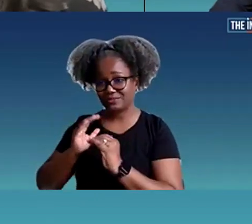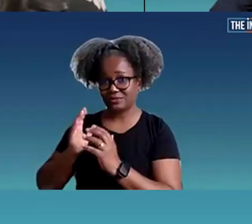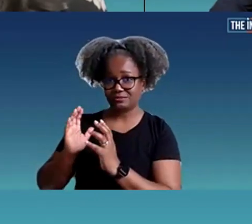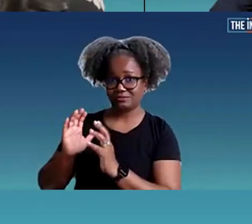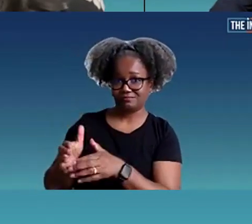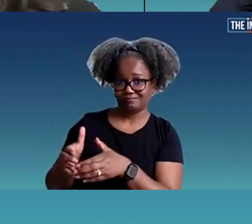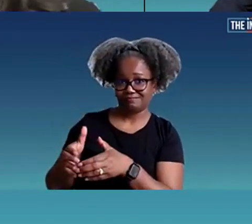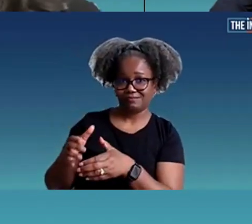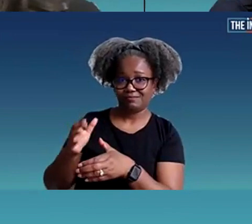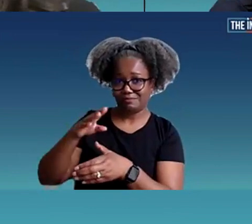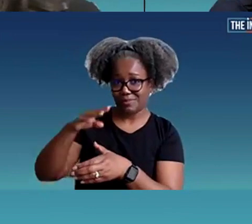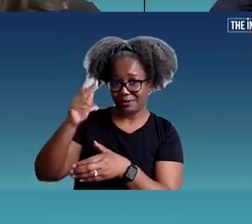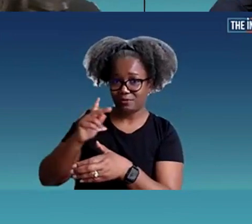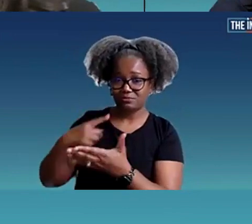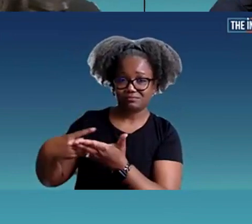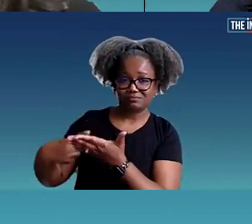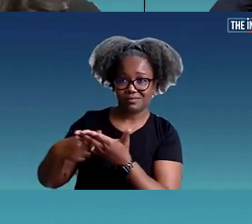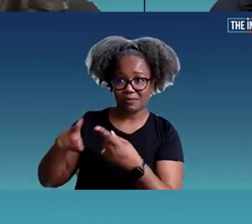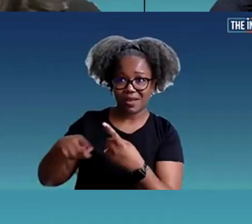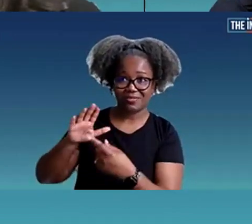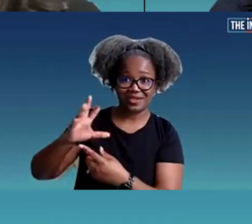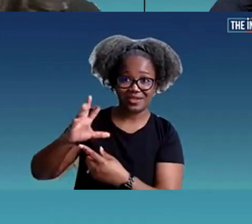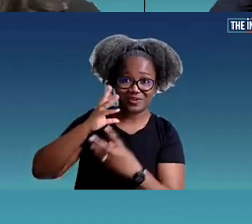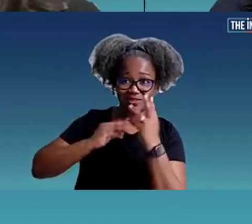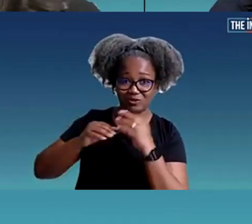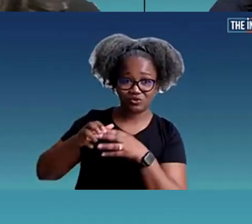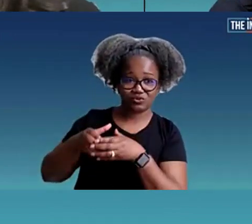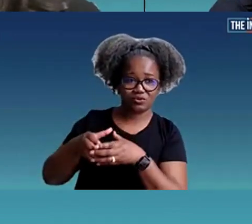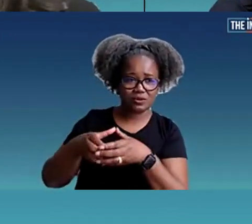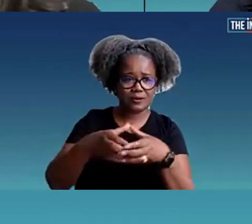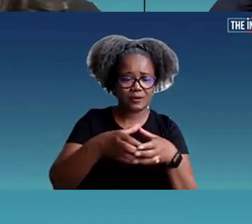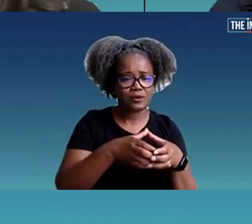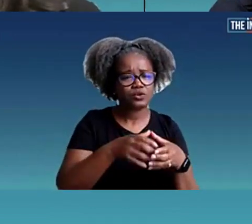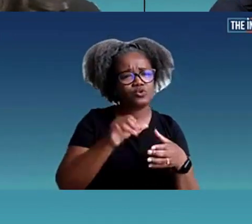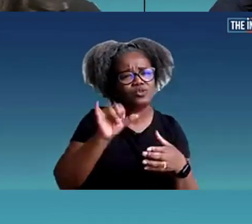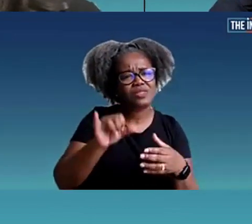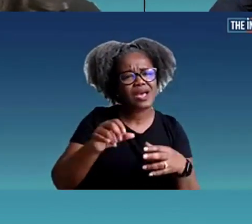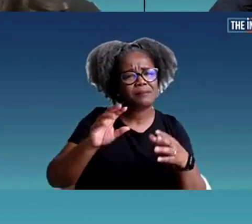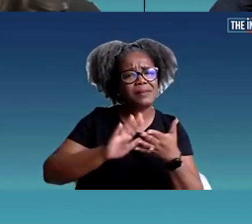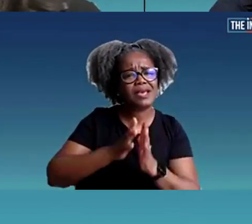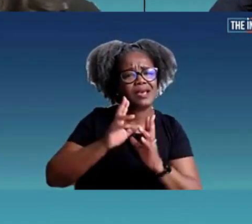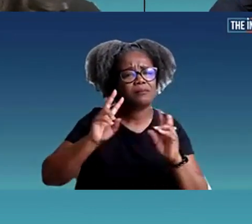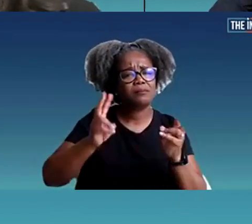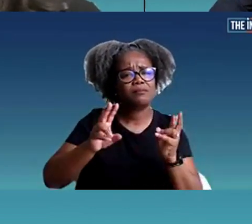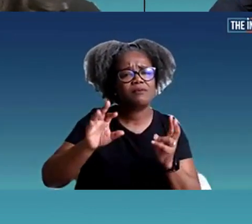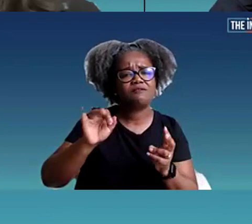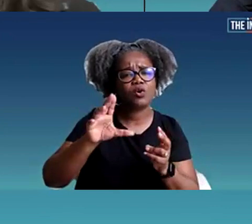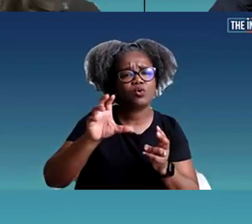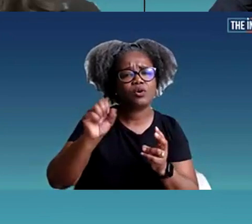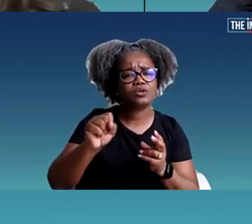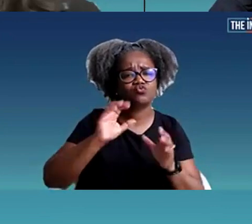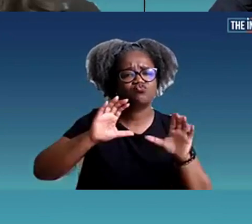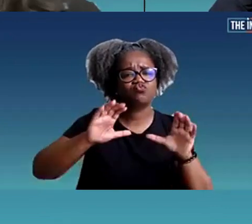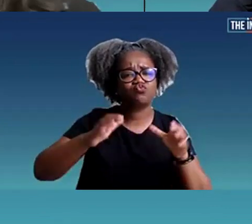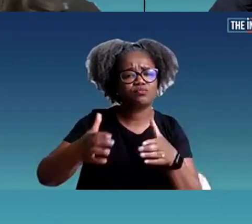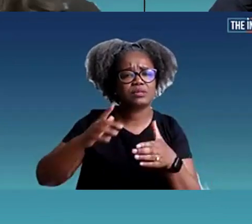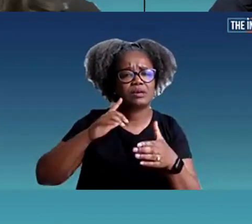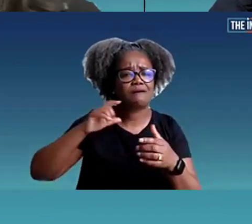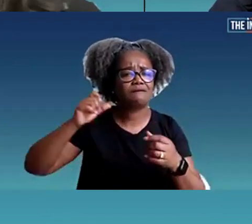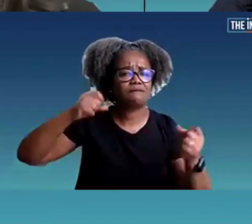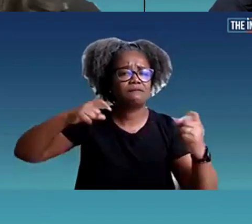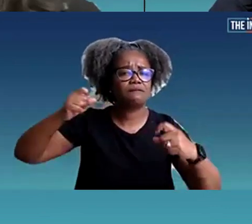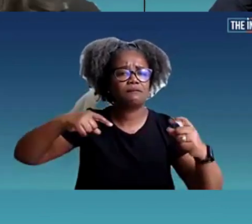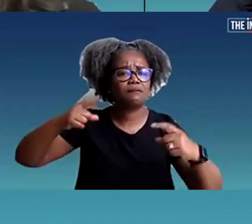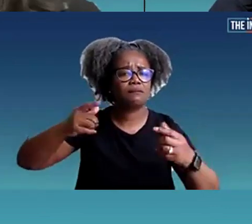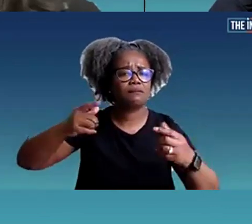we want to address? And so those focus groups were a great place to be able to start to figure out where we wanted to look before we decide